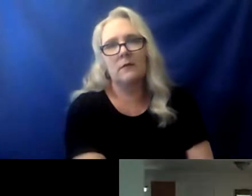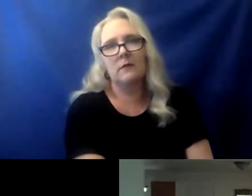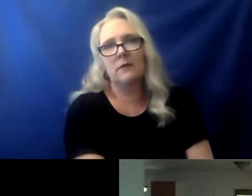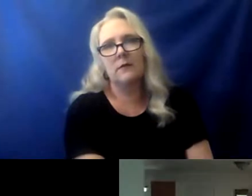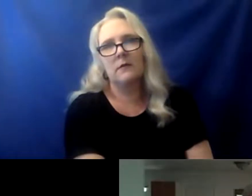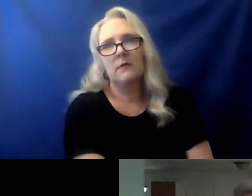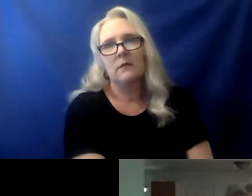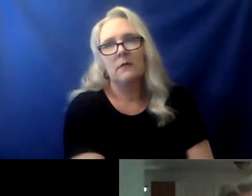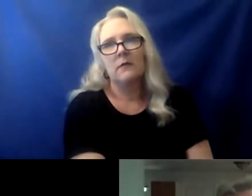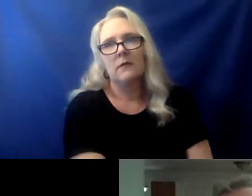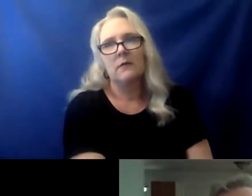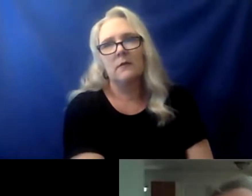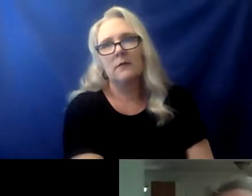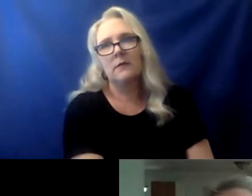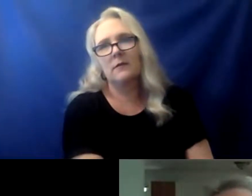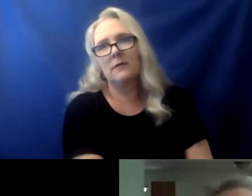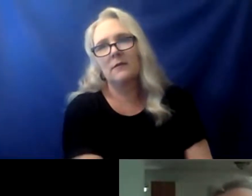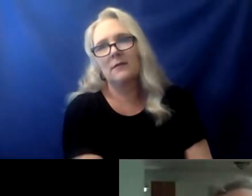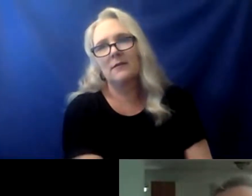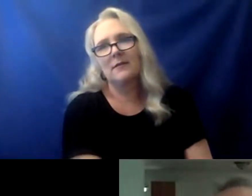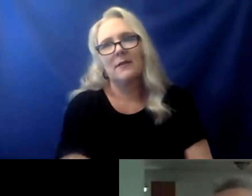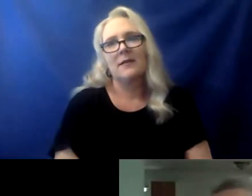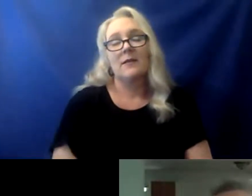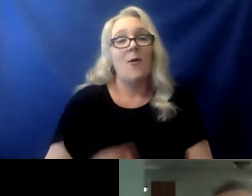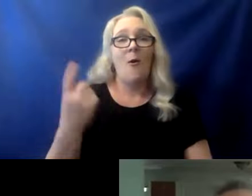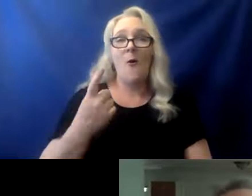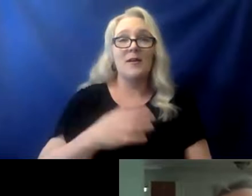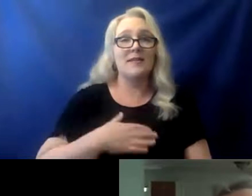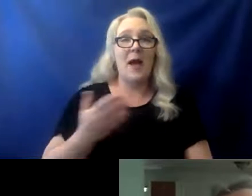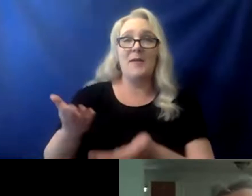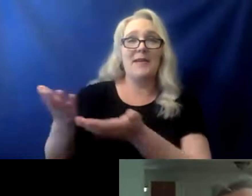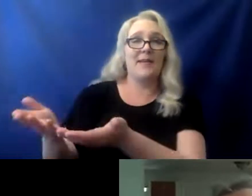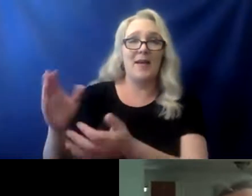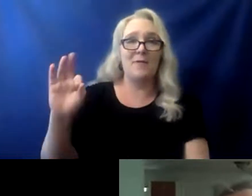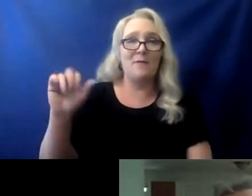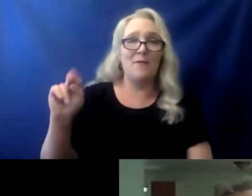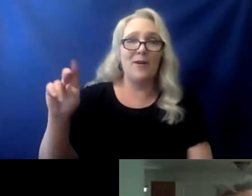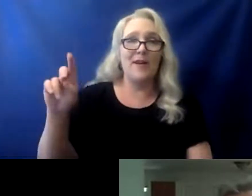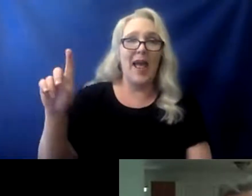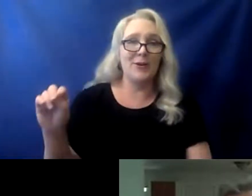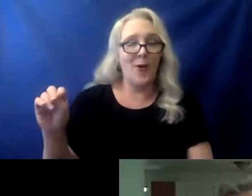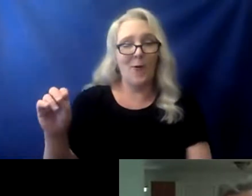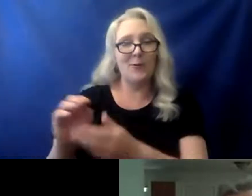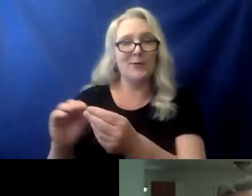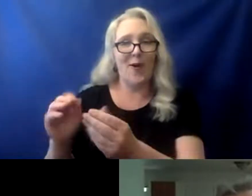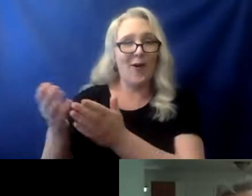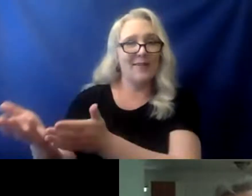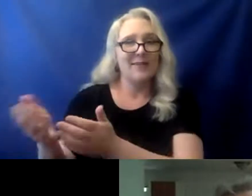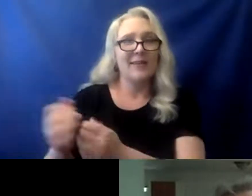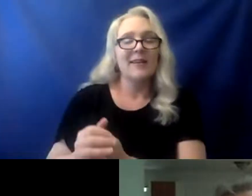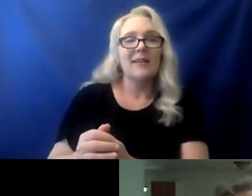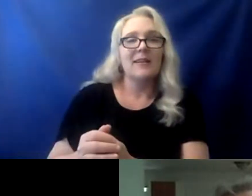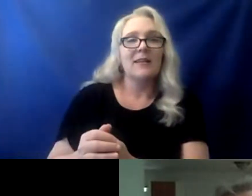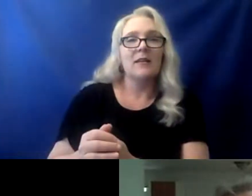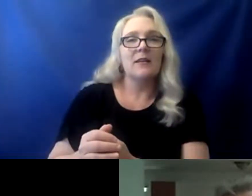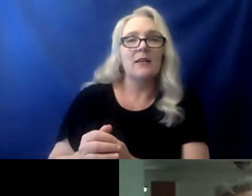I'm always happy to defer to Fernando, but Kim, the one thing I want to say, and I know you have experience